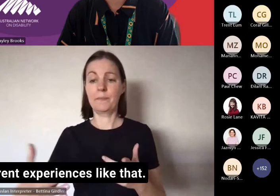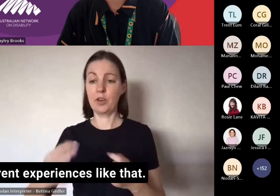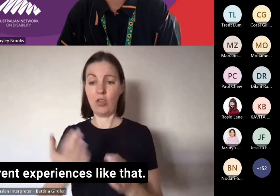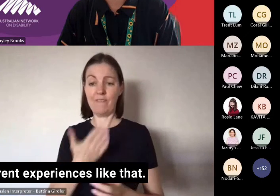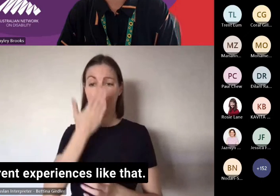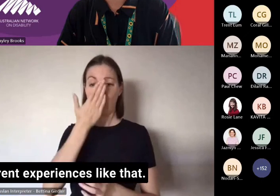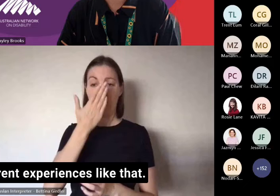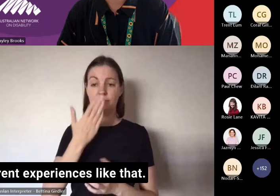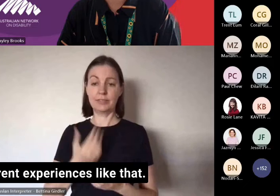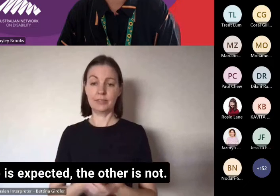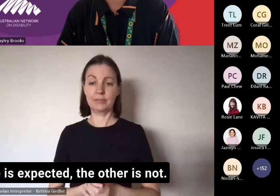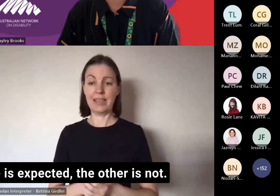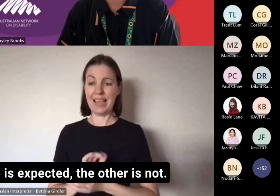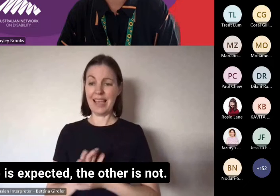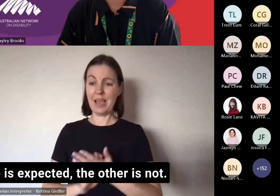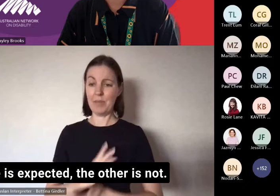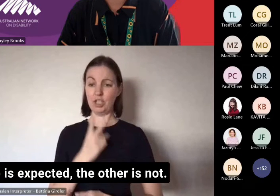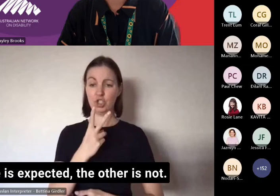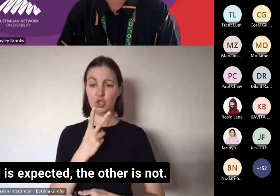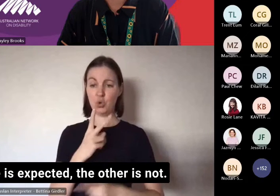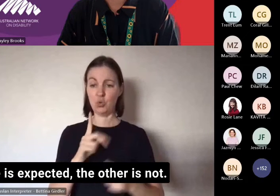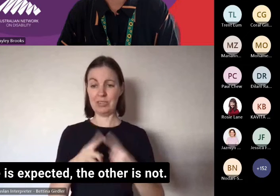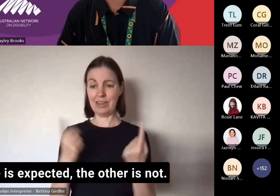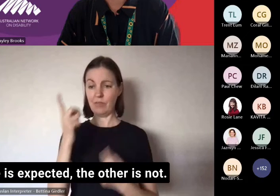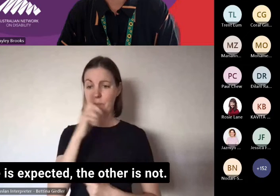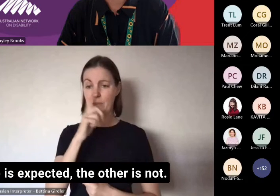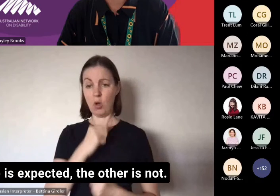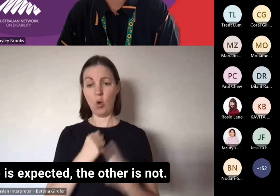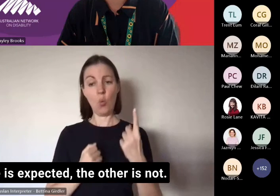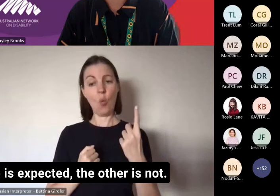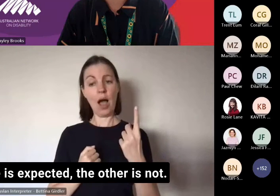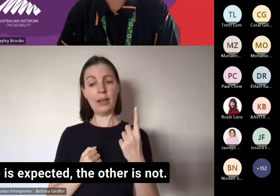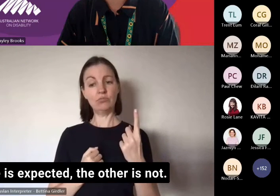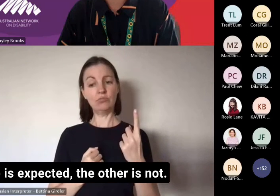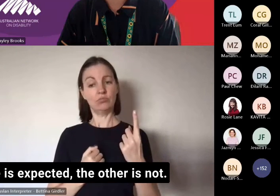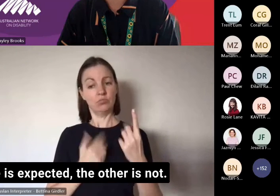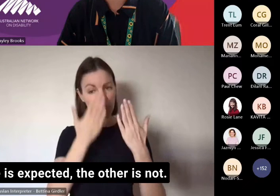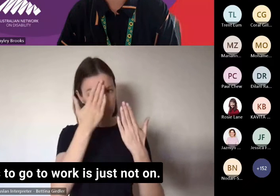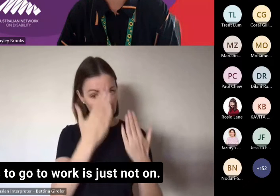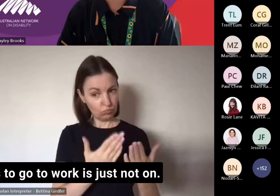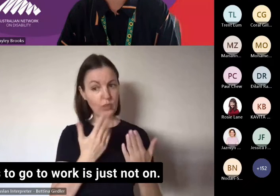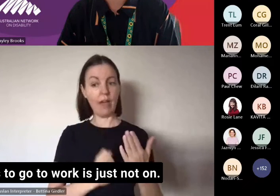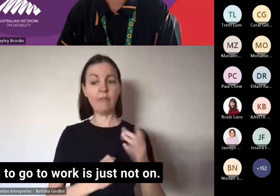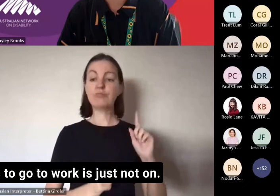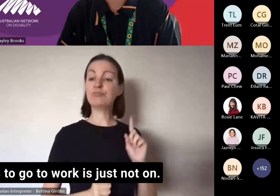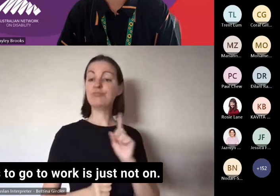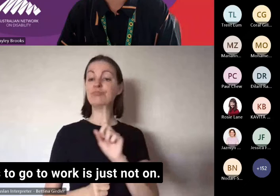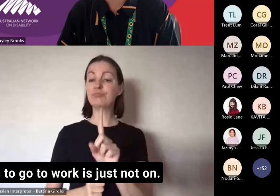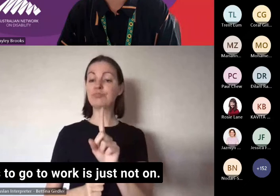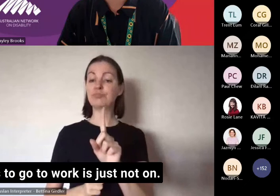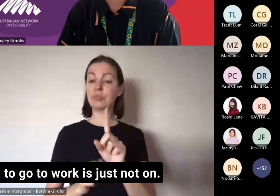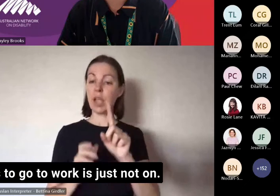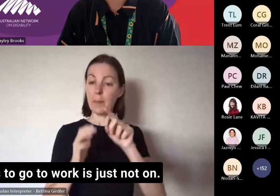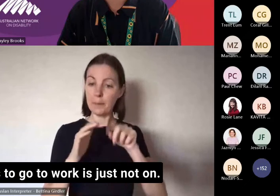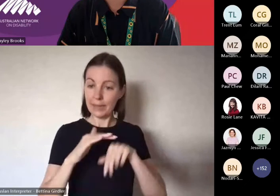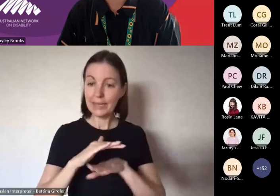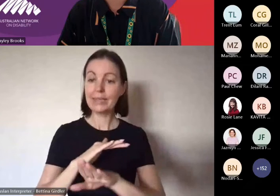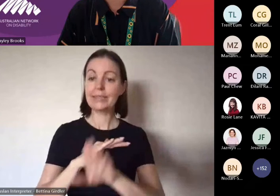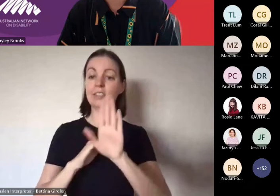having two different experiences like that. One is dignified, one is expected. The other's not. You know, going past the bins to go to work is just not